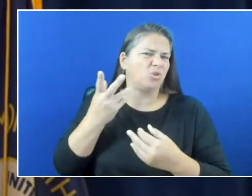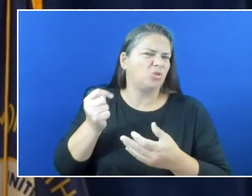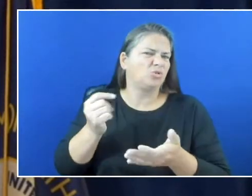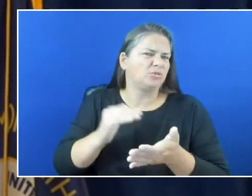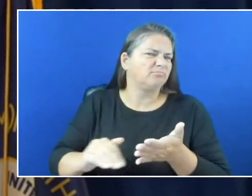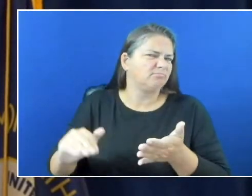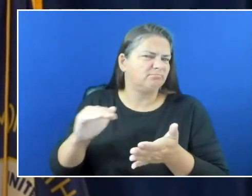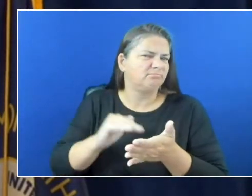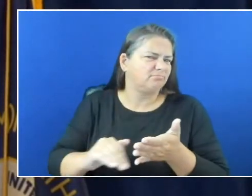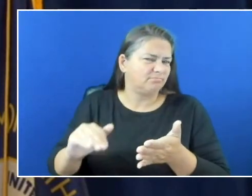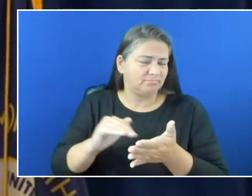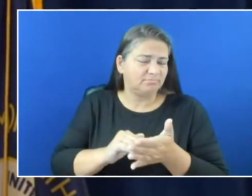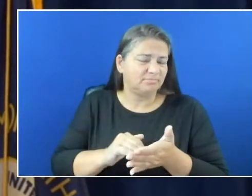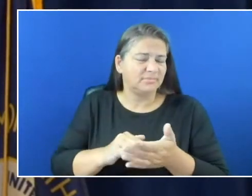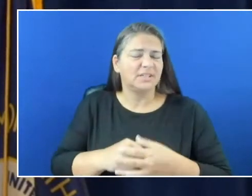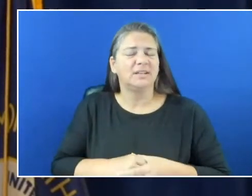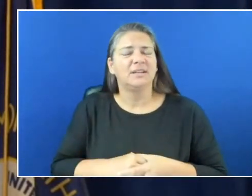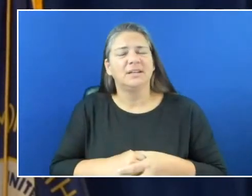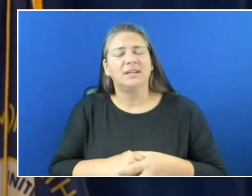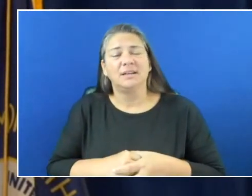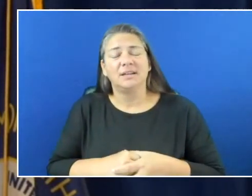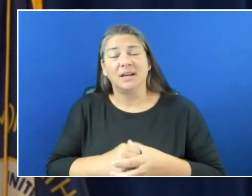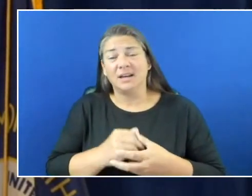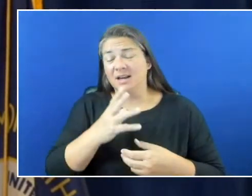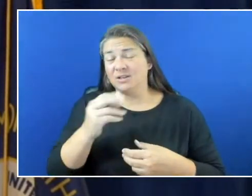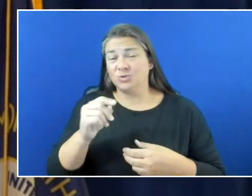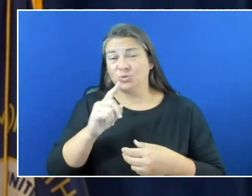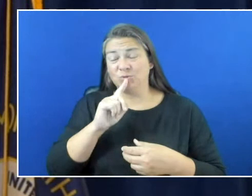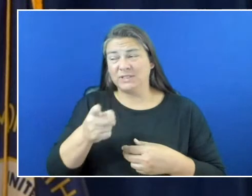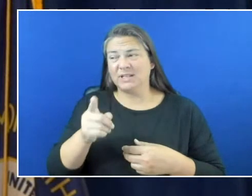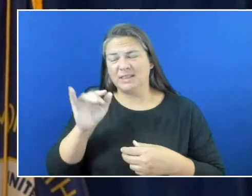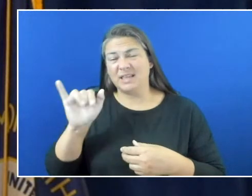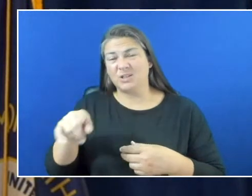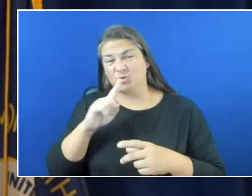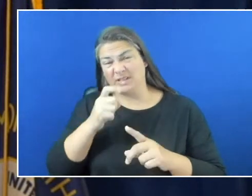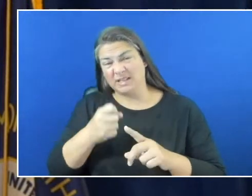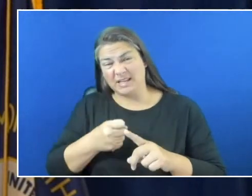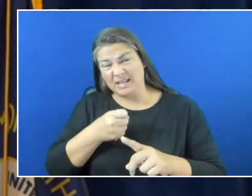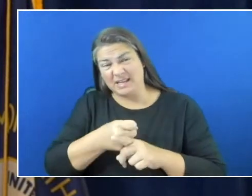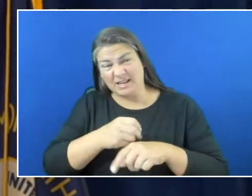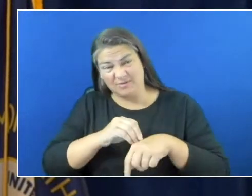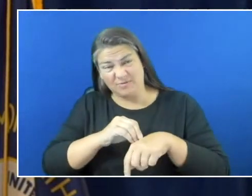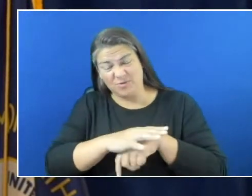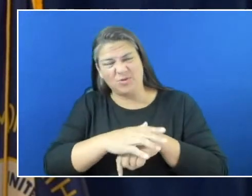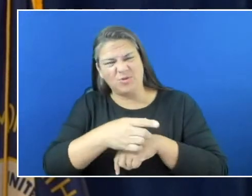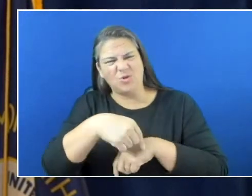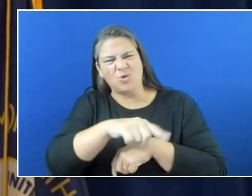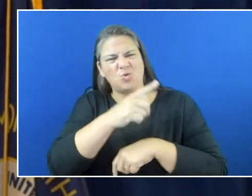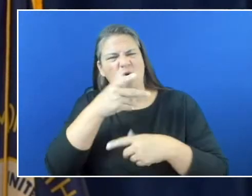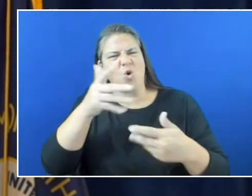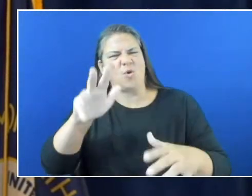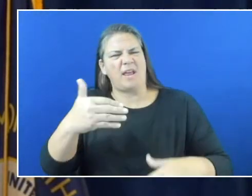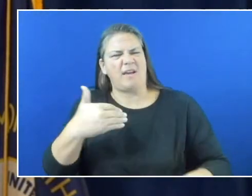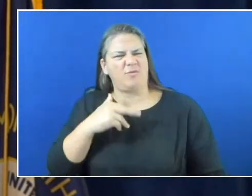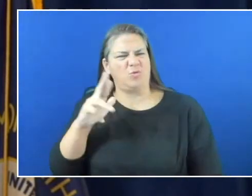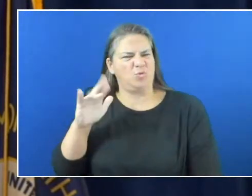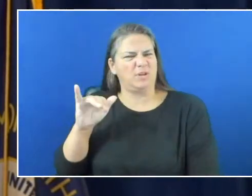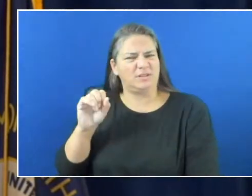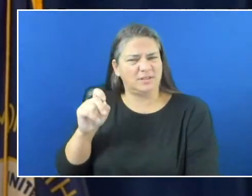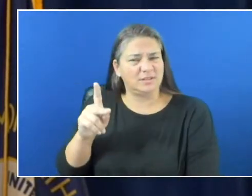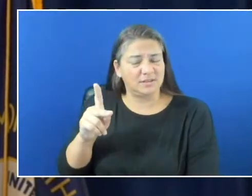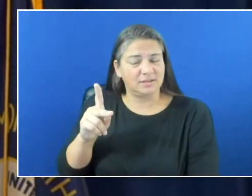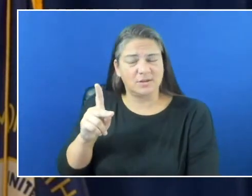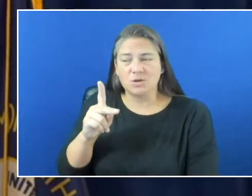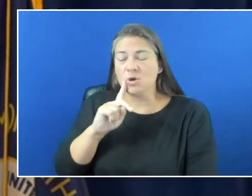impacts those that are already at risk. It is the job of every Kentuckian, American, every